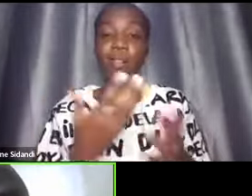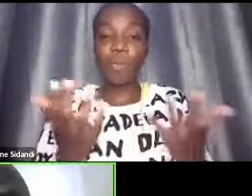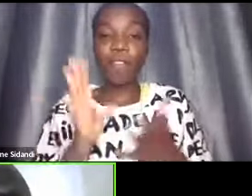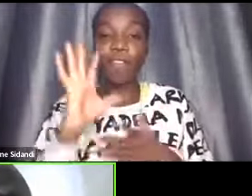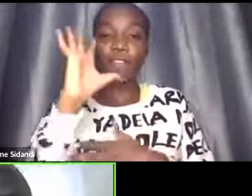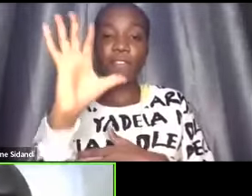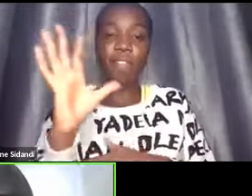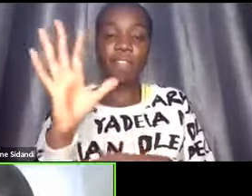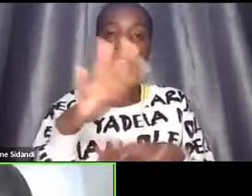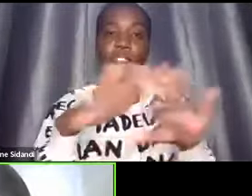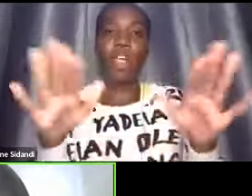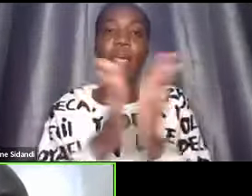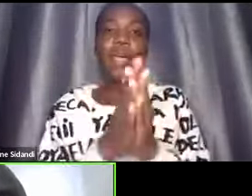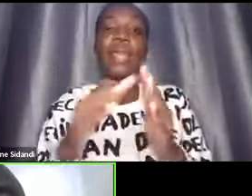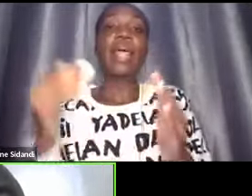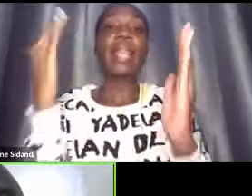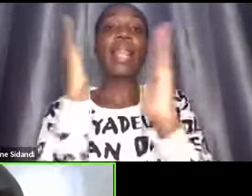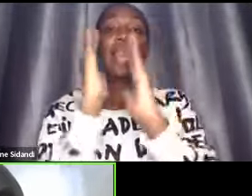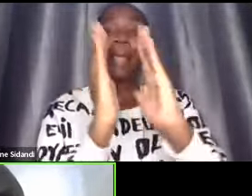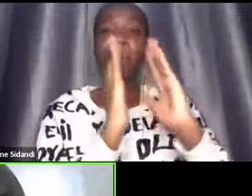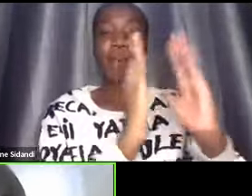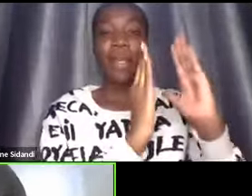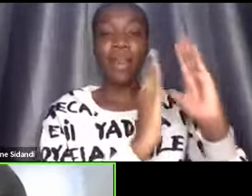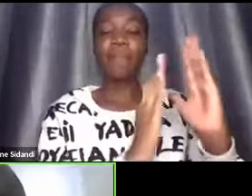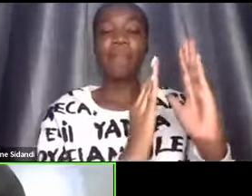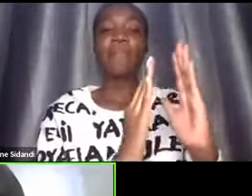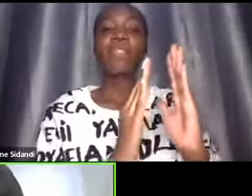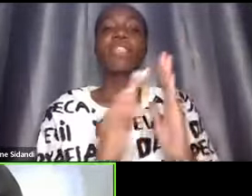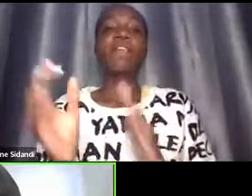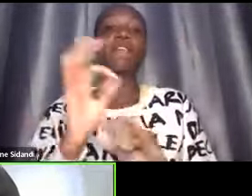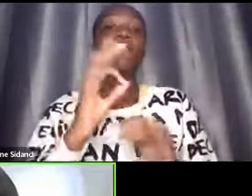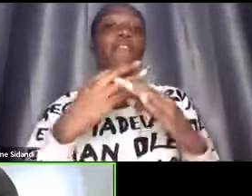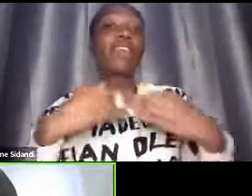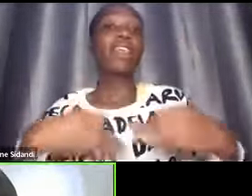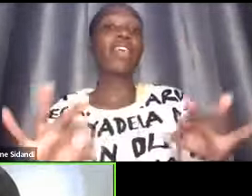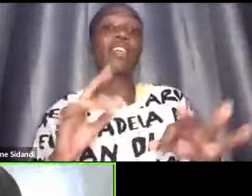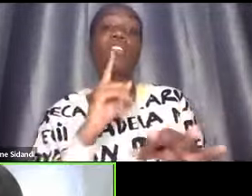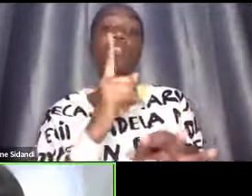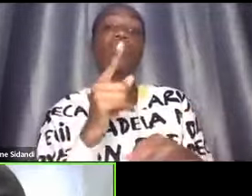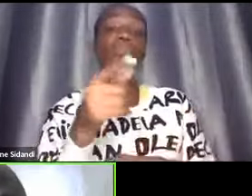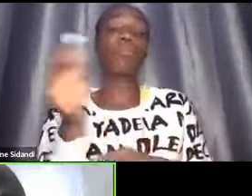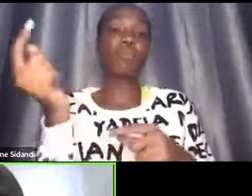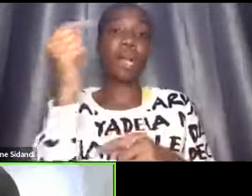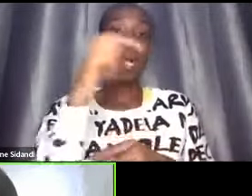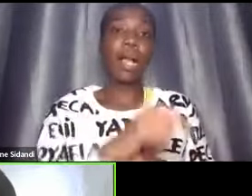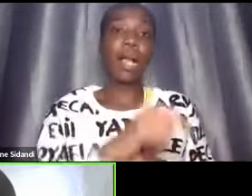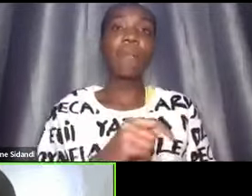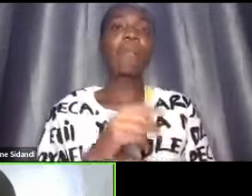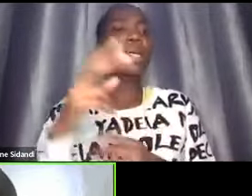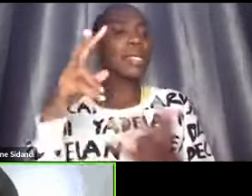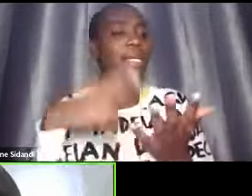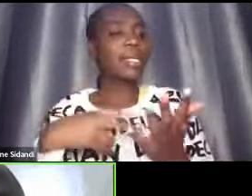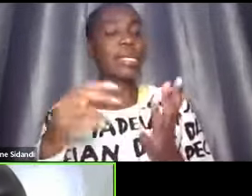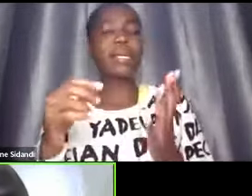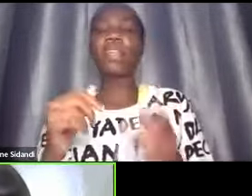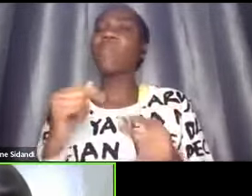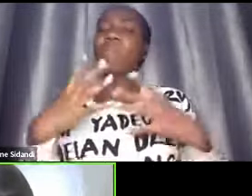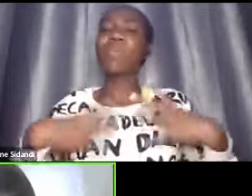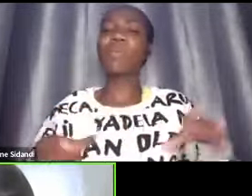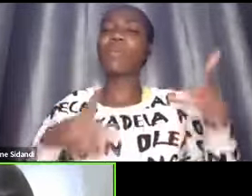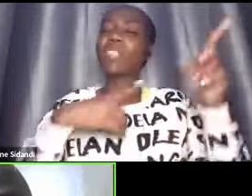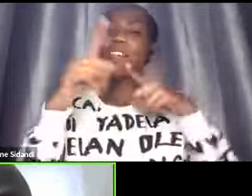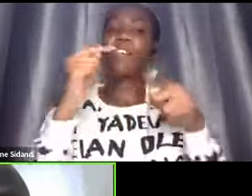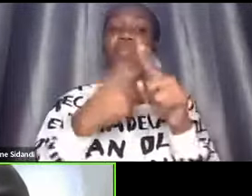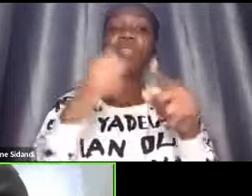is free. So you can step in and read all mediation books you have. Imagine people travel all the way from Cairo, from South Africa,